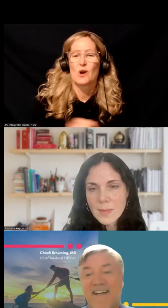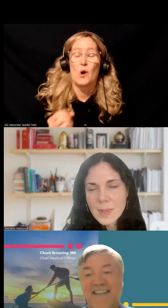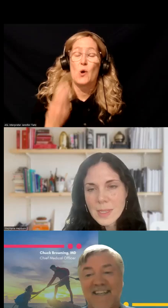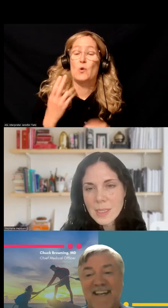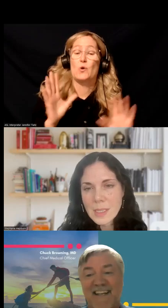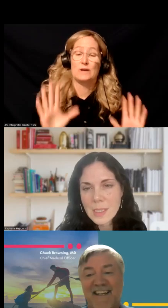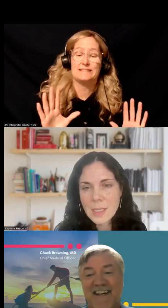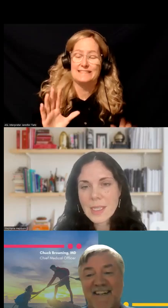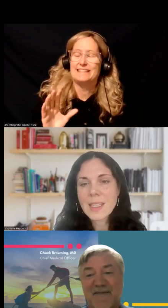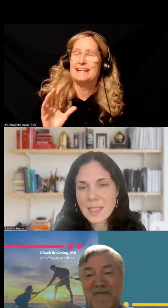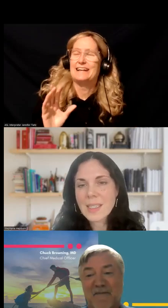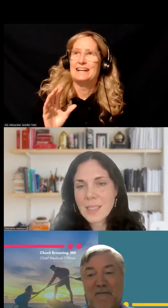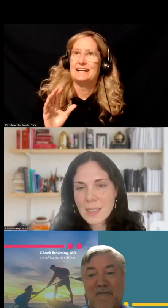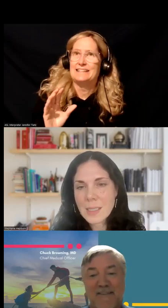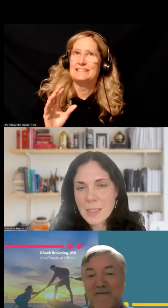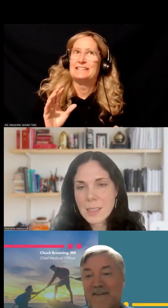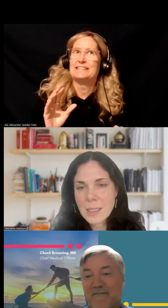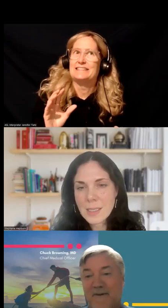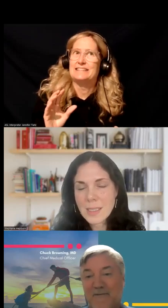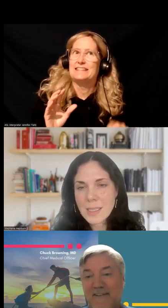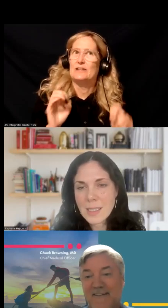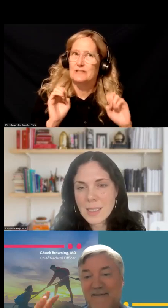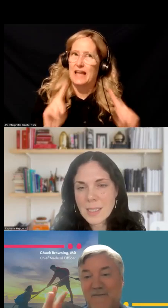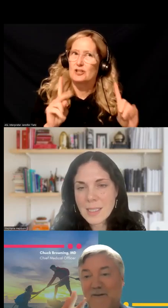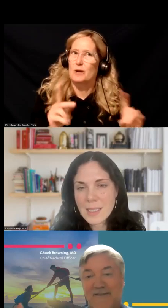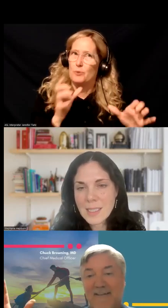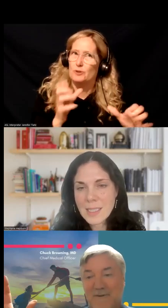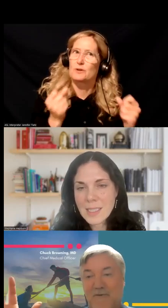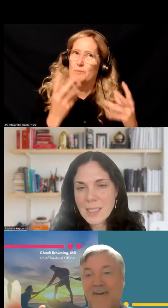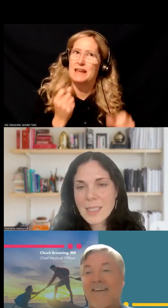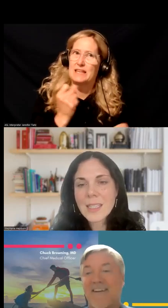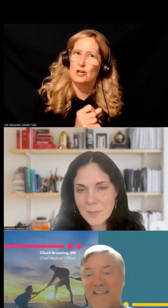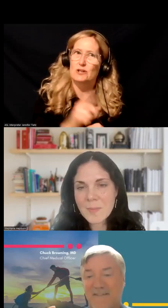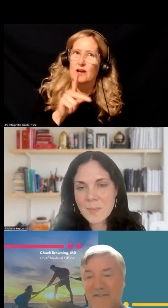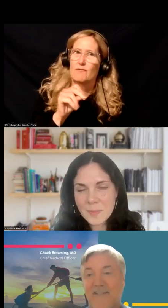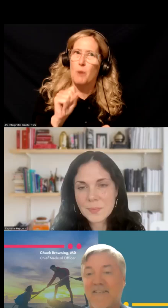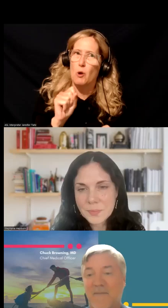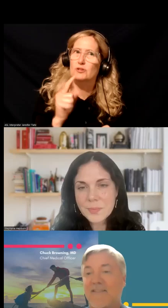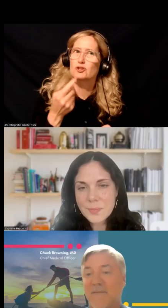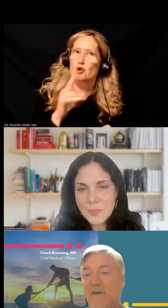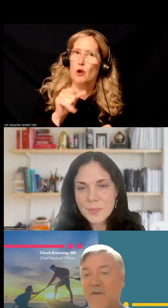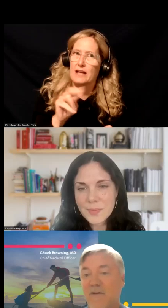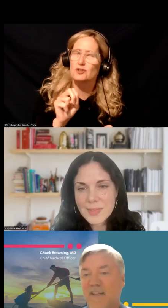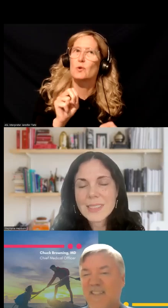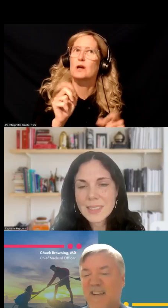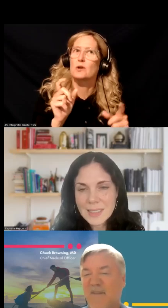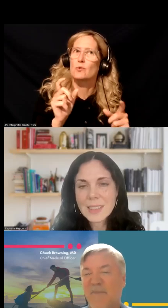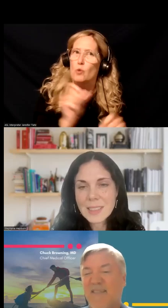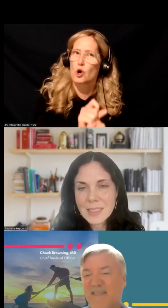was a educated person with multiple years of postgraduate work using some of the